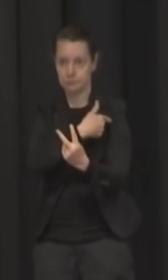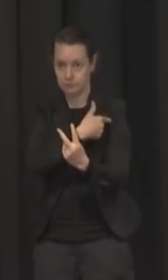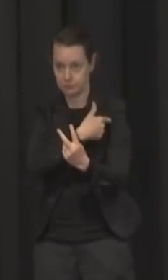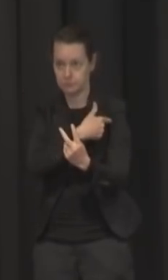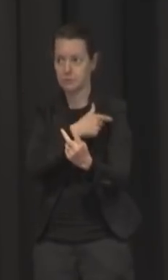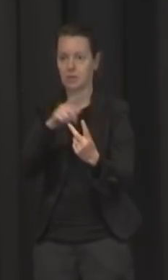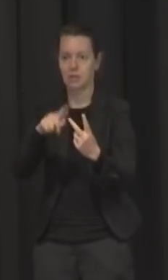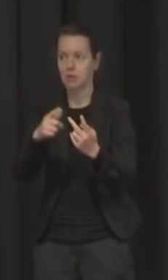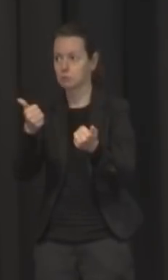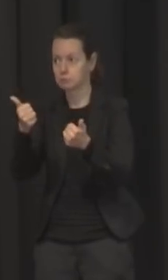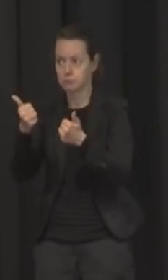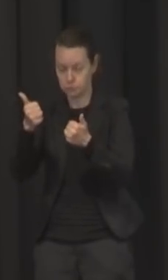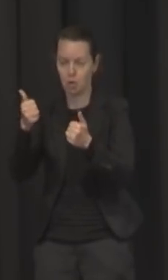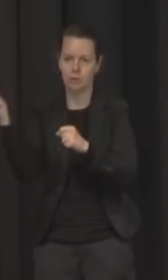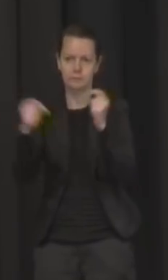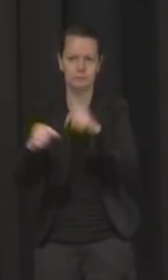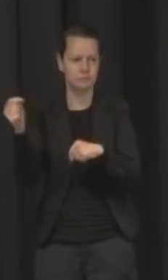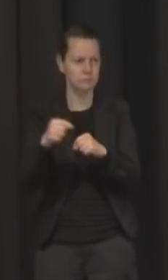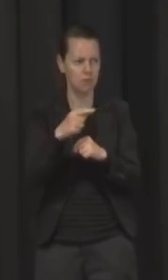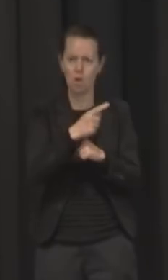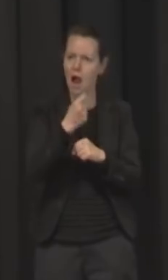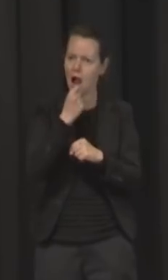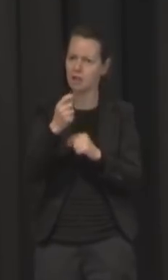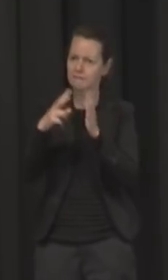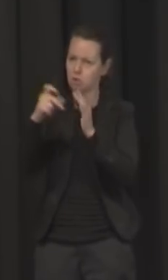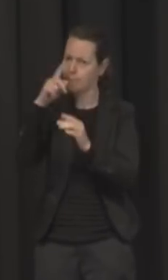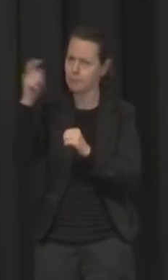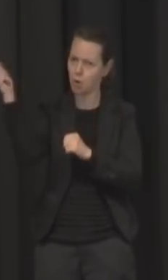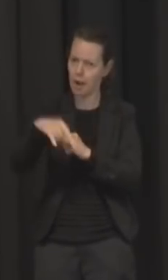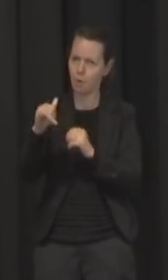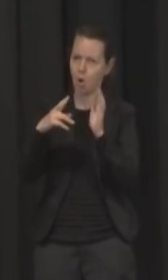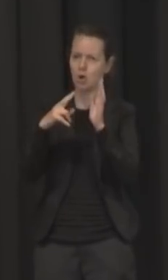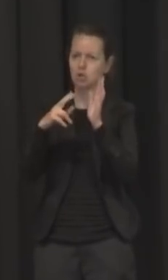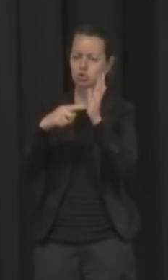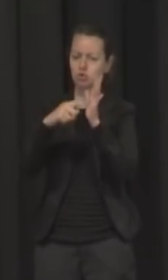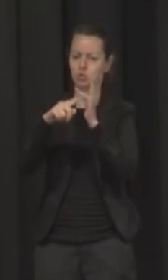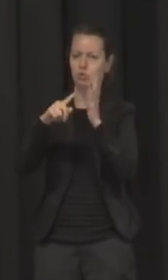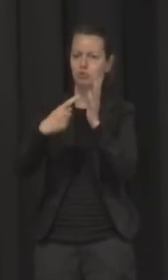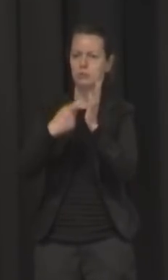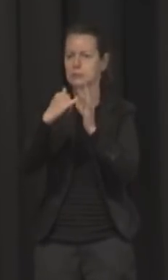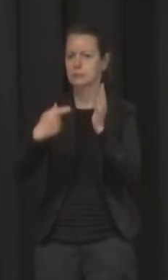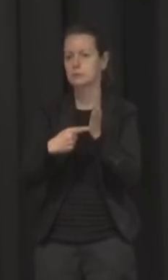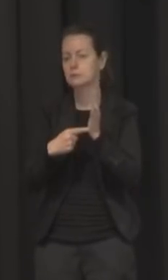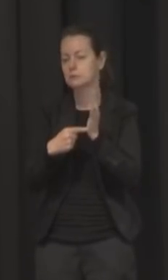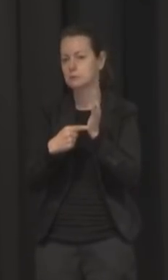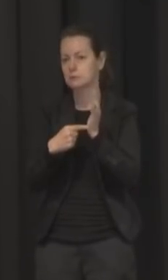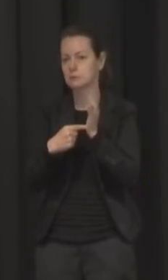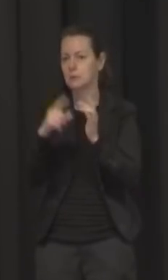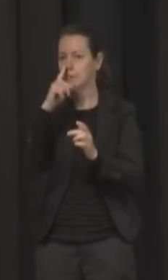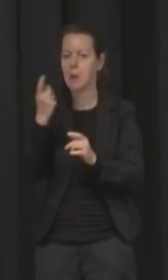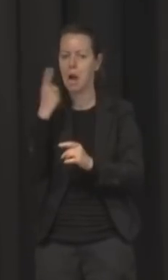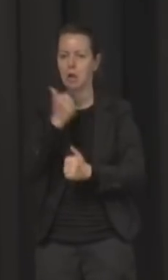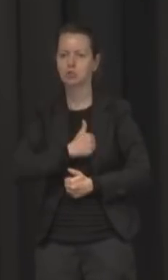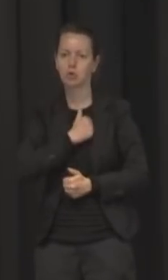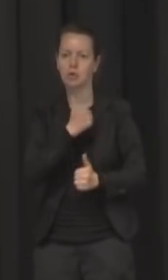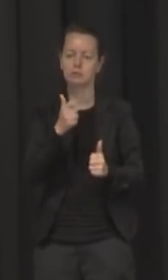coming home, do you think, or tourists from New South Wales? I think in the main there'll be people who at least spend, or whether they're Victorians or people who,